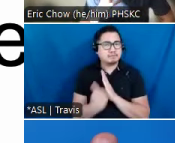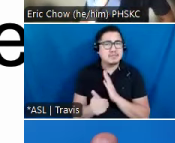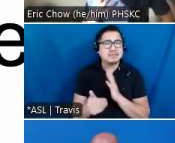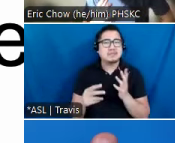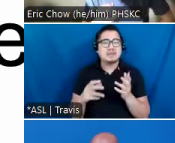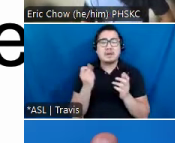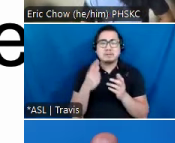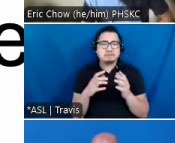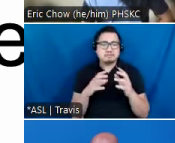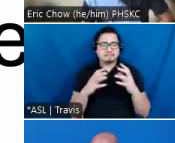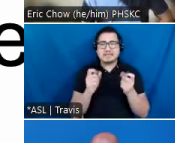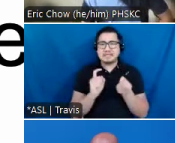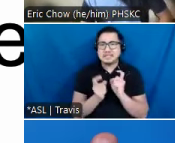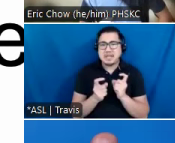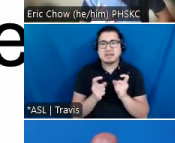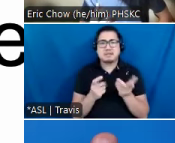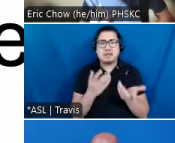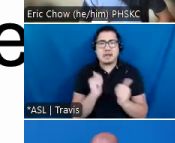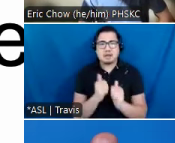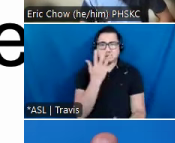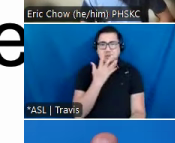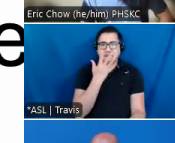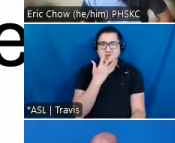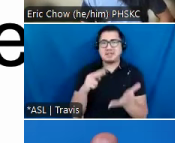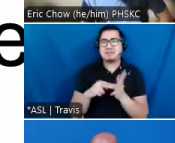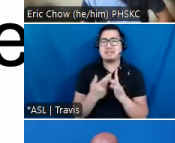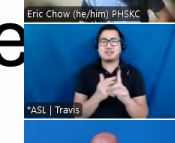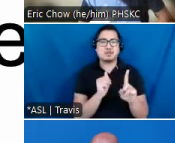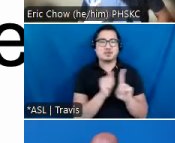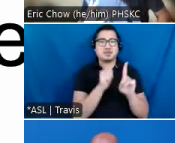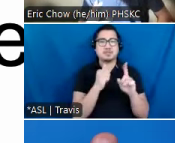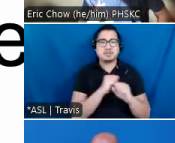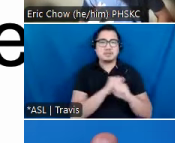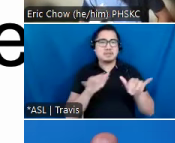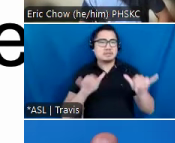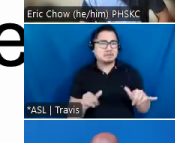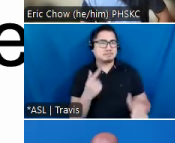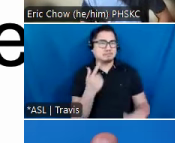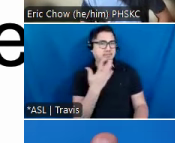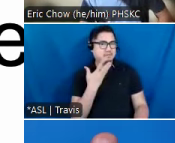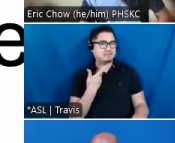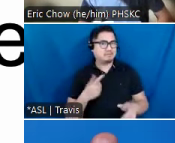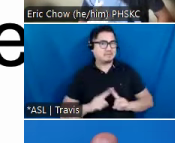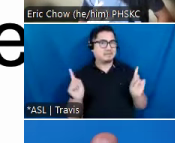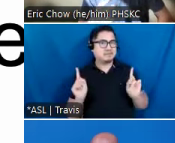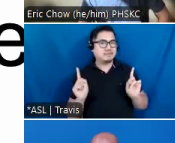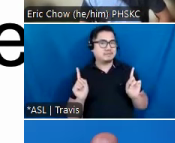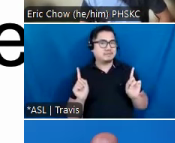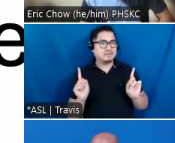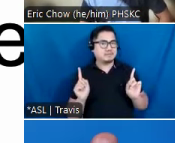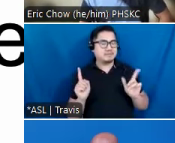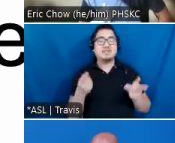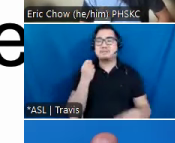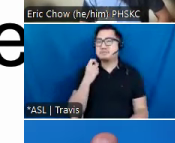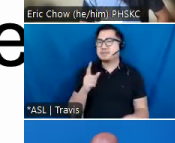and change the way it looks. So it tricks the immune system into thinking it's something different because the immune system hasn't seen